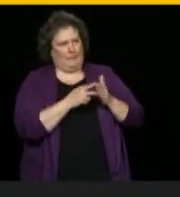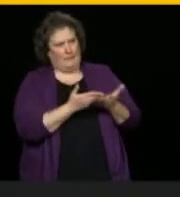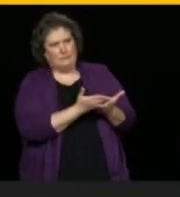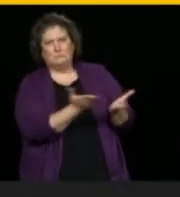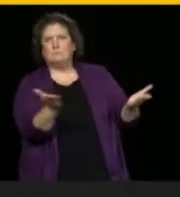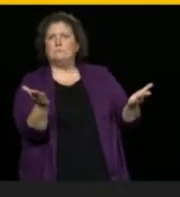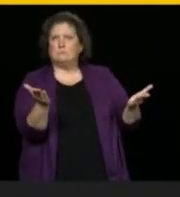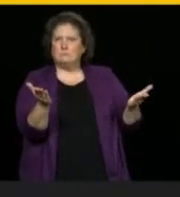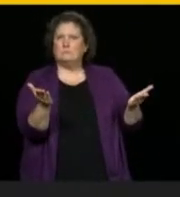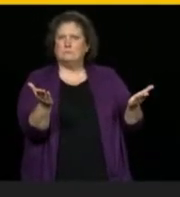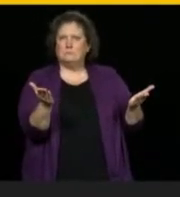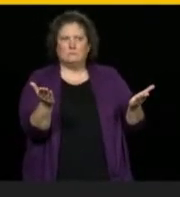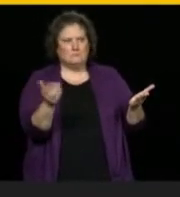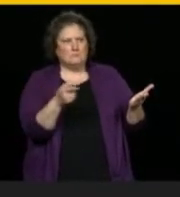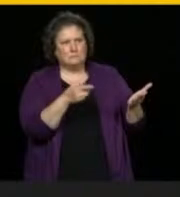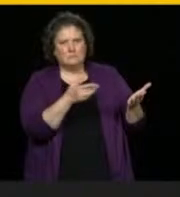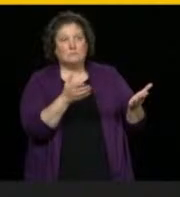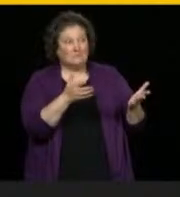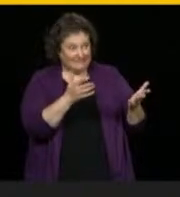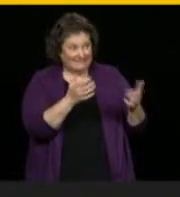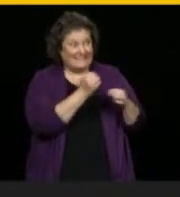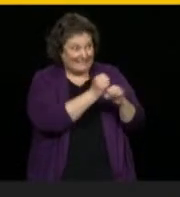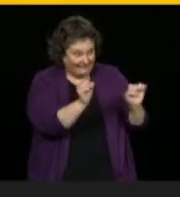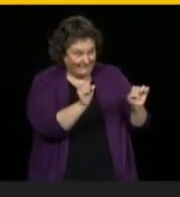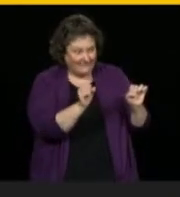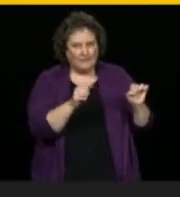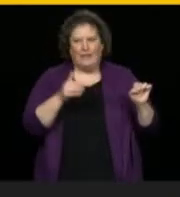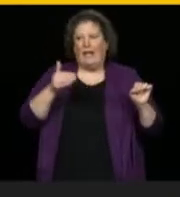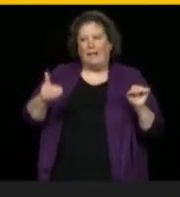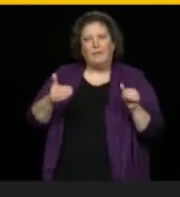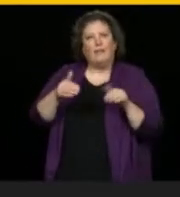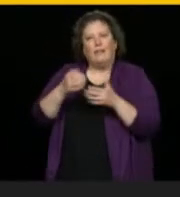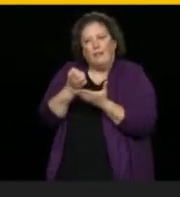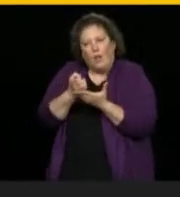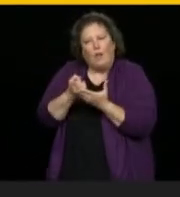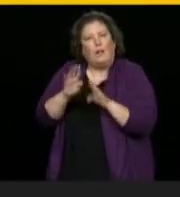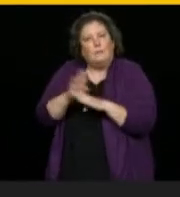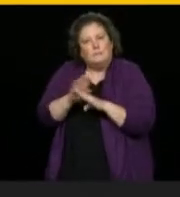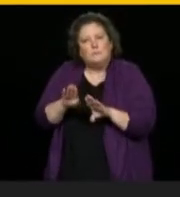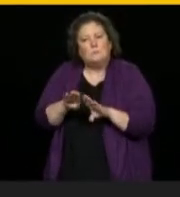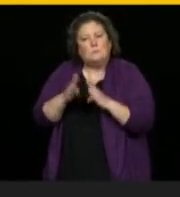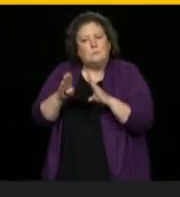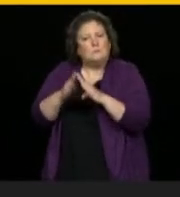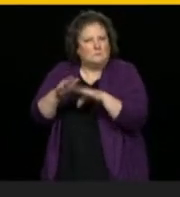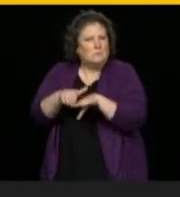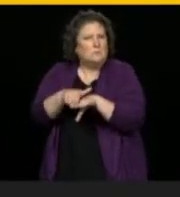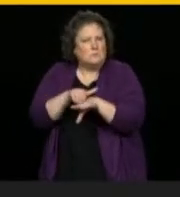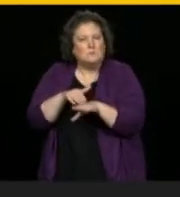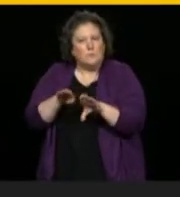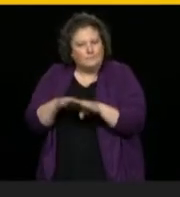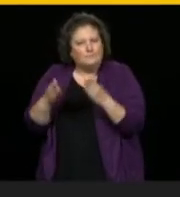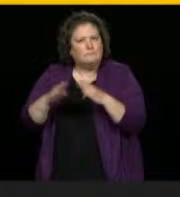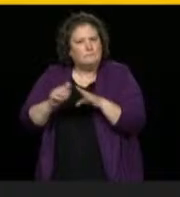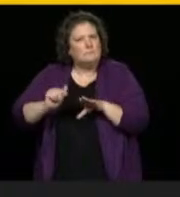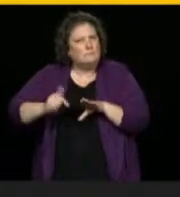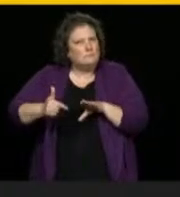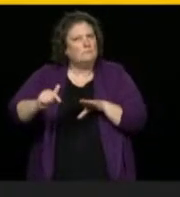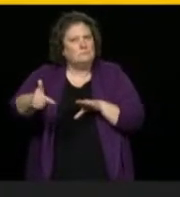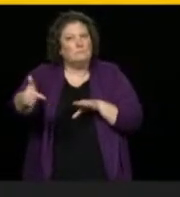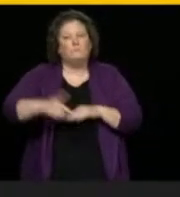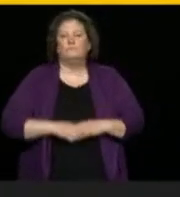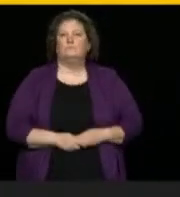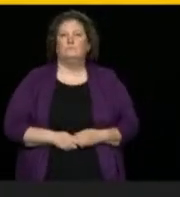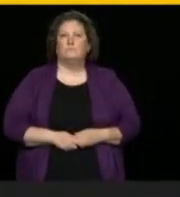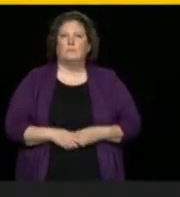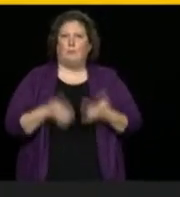the economy Mais il faut aussi gradually. se poser la question. But we Si also on need to n'avait ask pas ourselves a question. investi Had pour we aider les not Canadiens, invested to